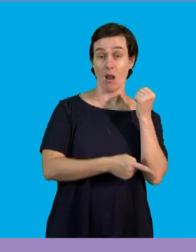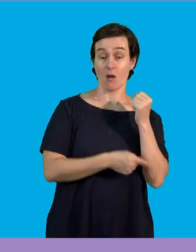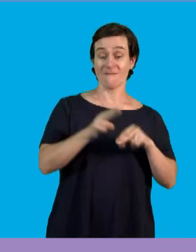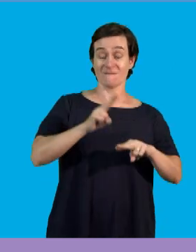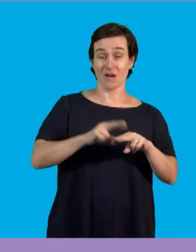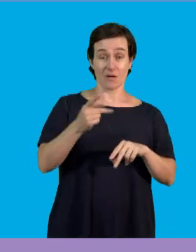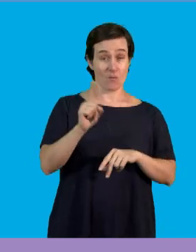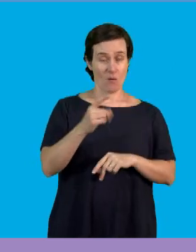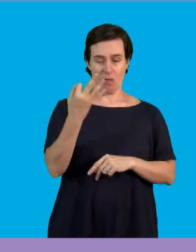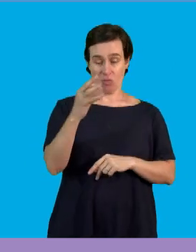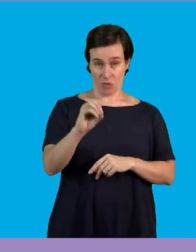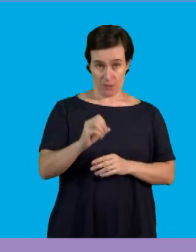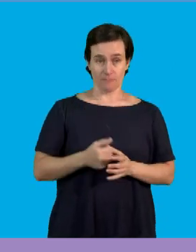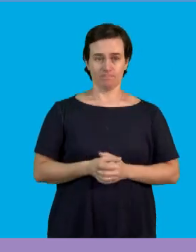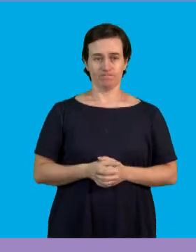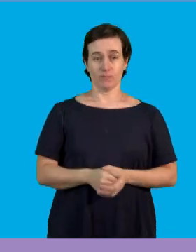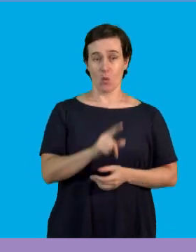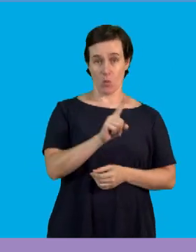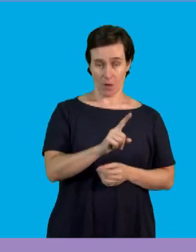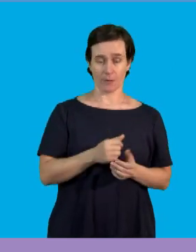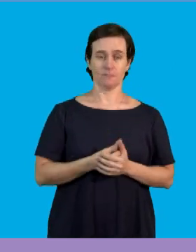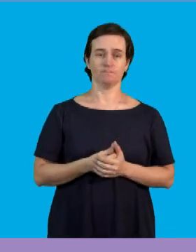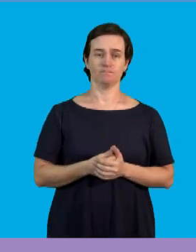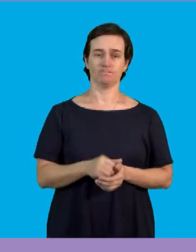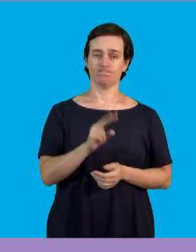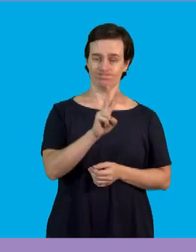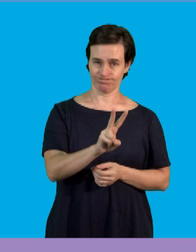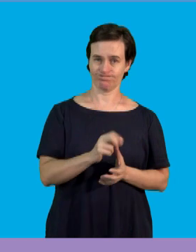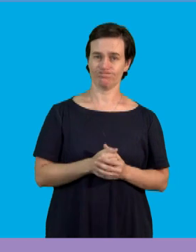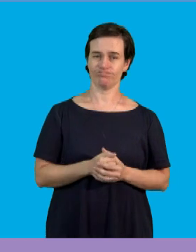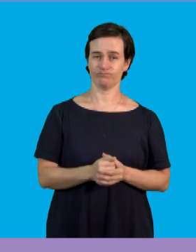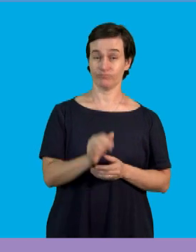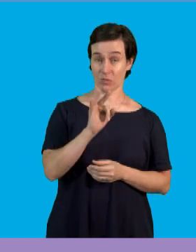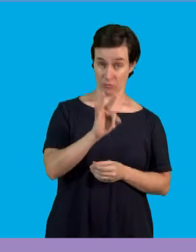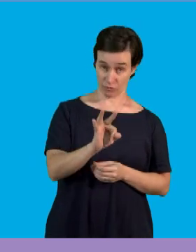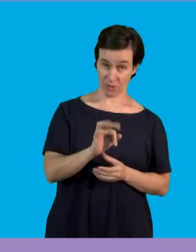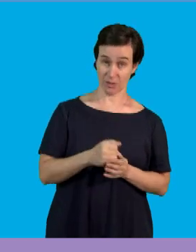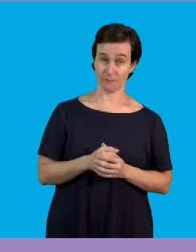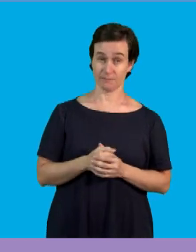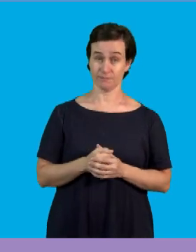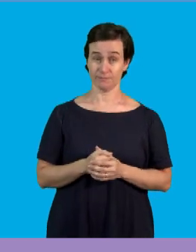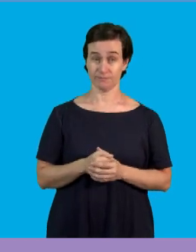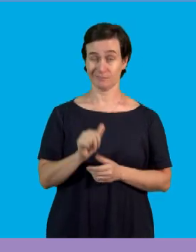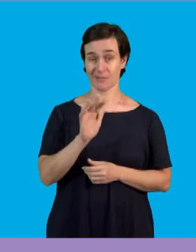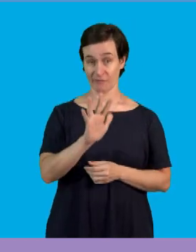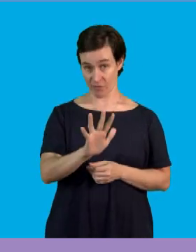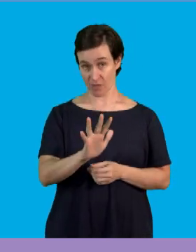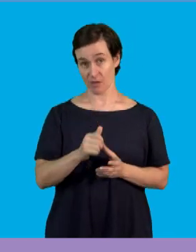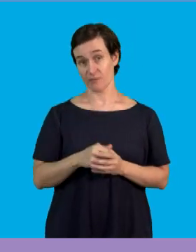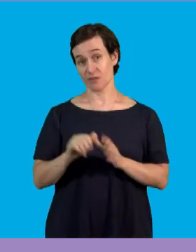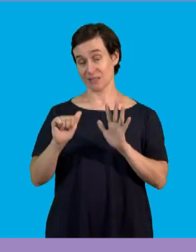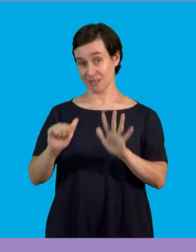Lastly, let's look at the factors of 30. This is 1, 2, 3,